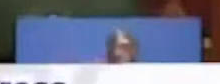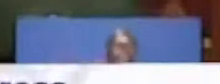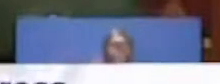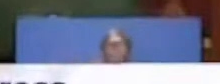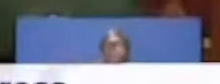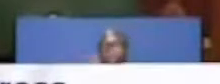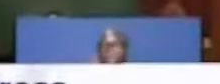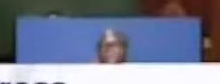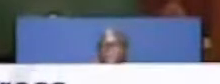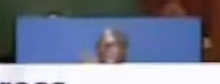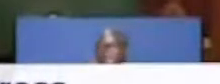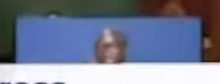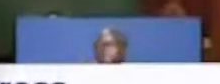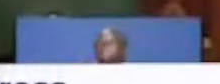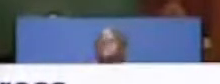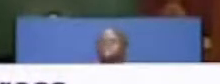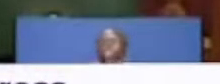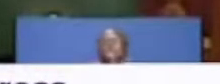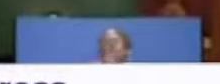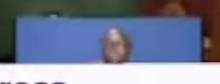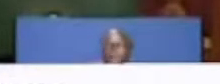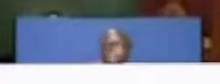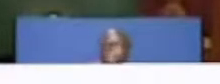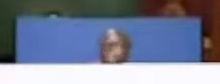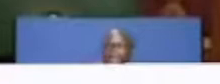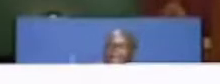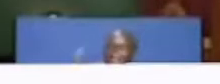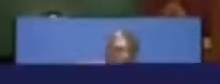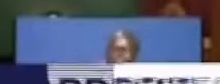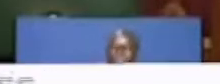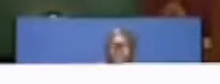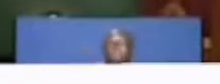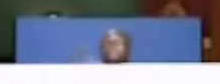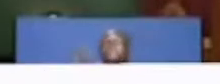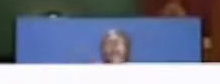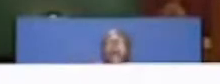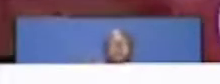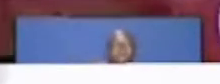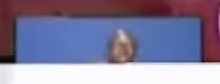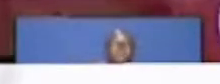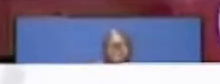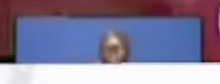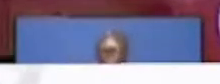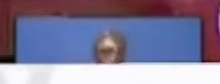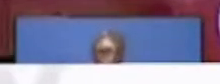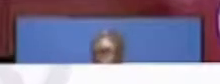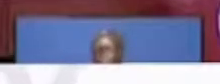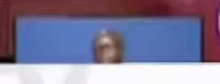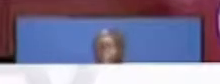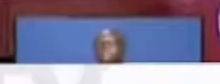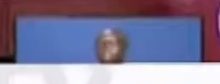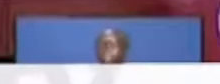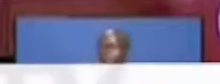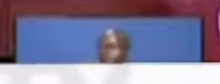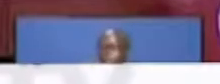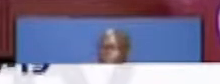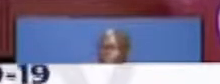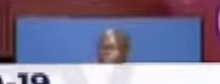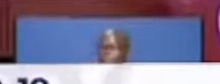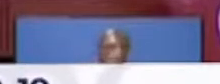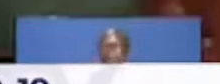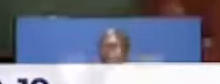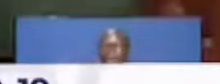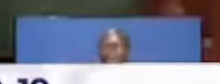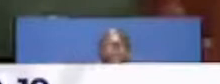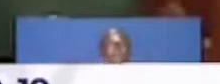2013, a 25-fold increase in the previous number of boreholes. In order to continue this widening of access to